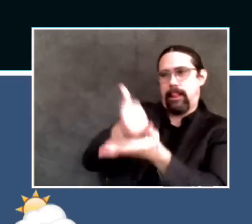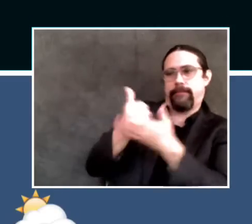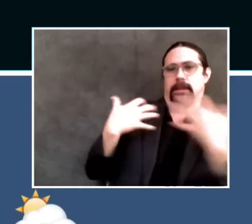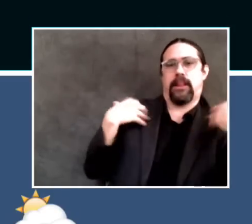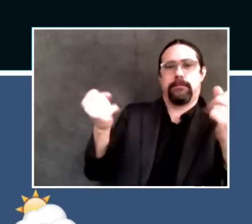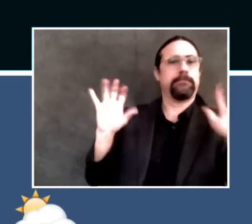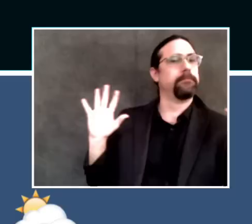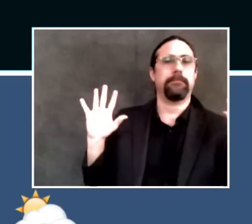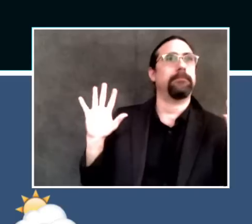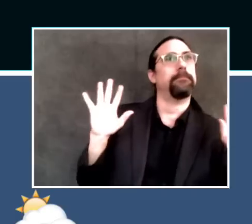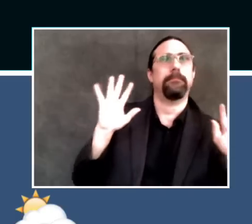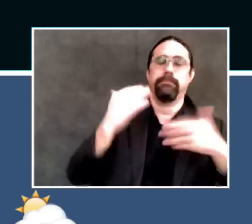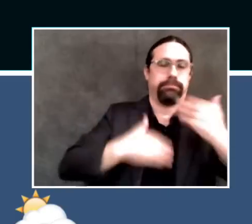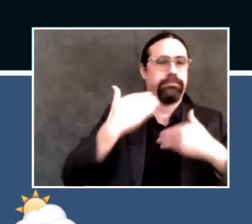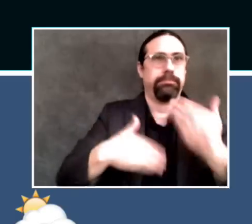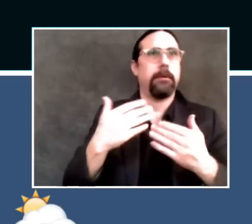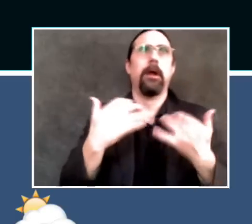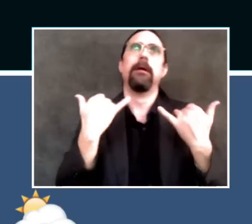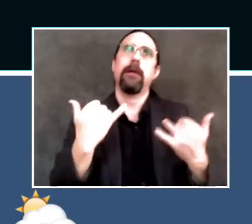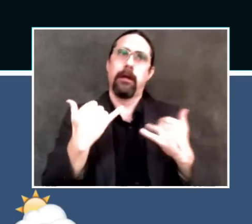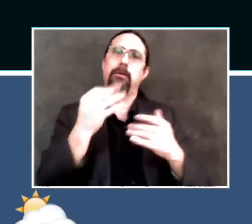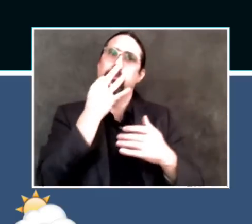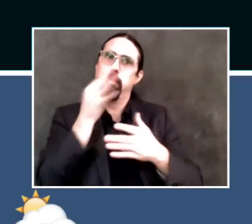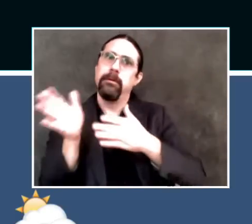have been exposed and get them whatever help they need.